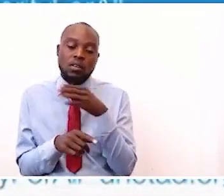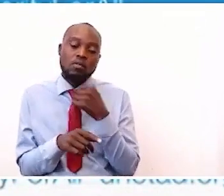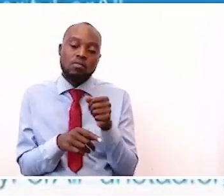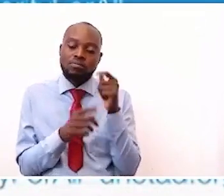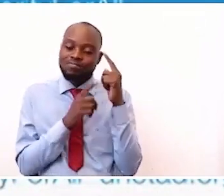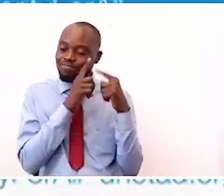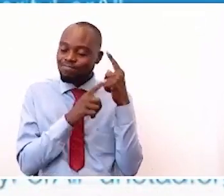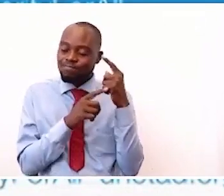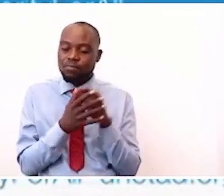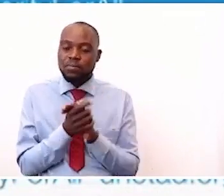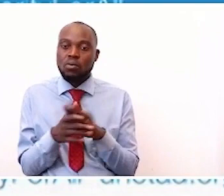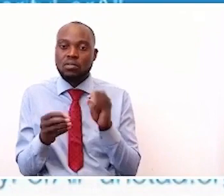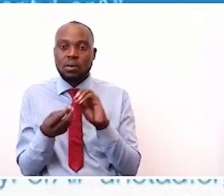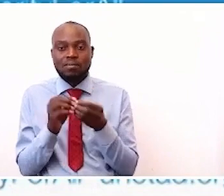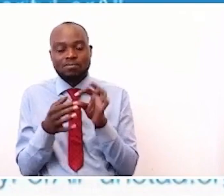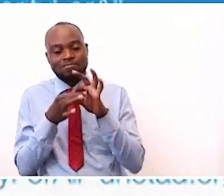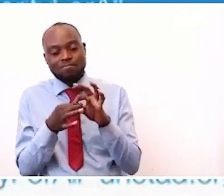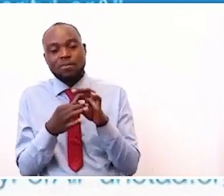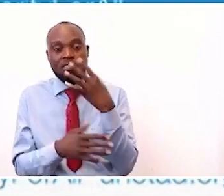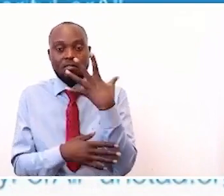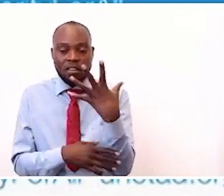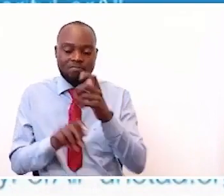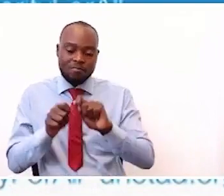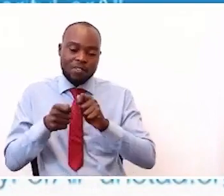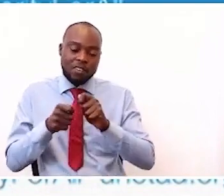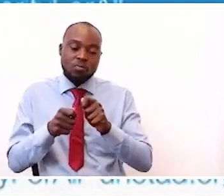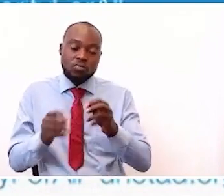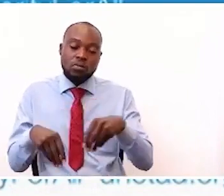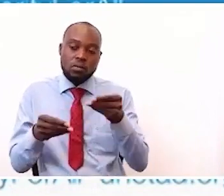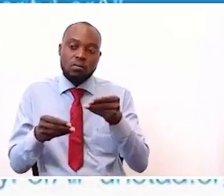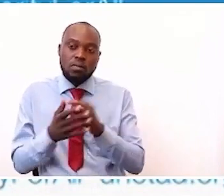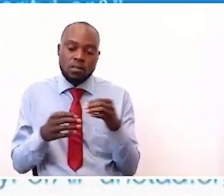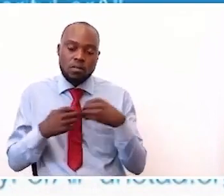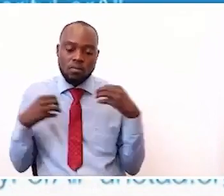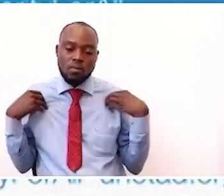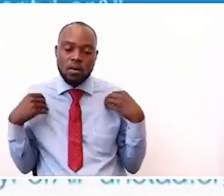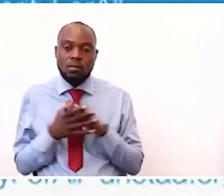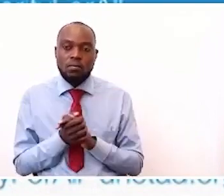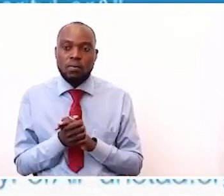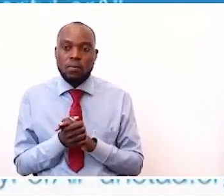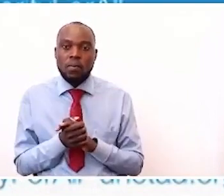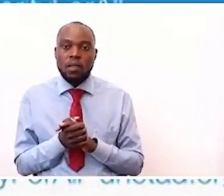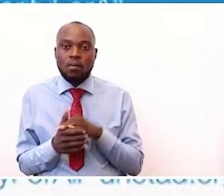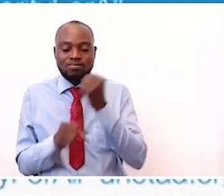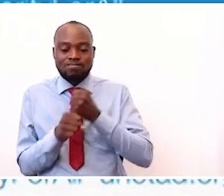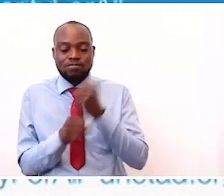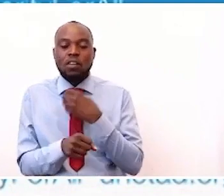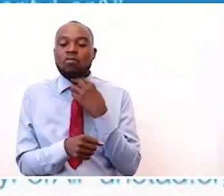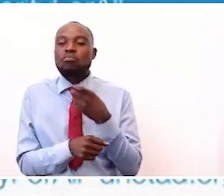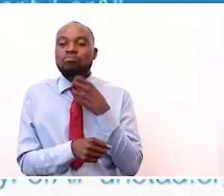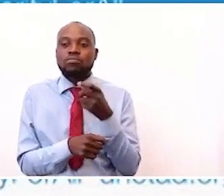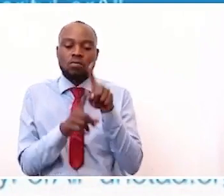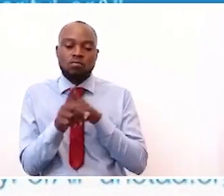how we can actually find mechanisms to provide an opportunity for that African voice to be heard loud and